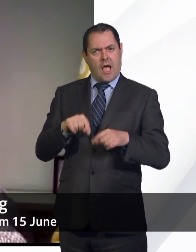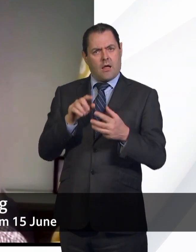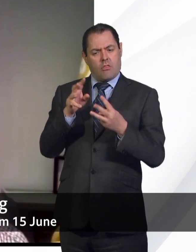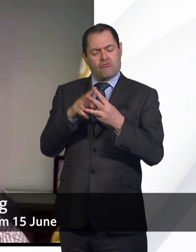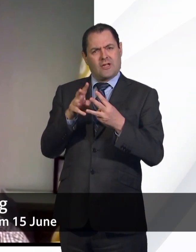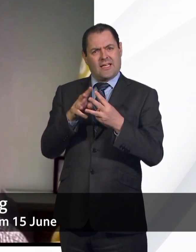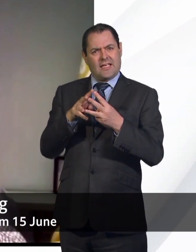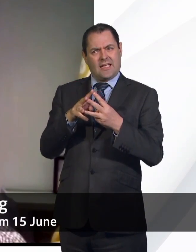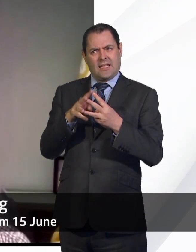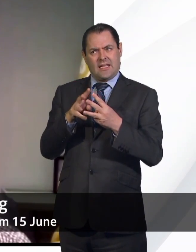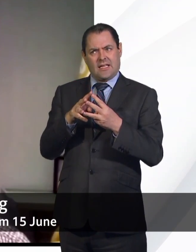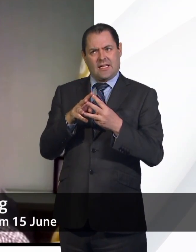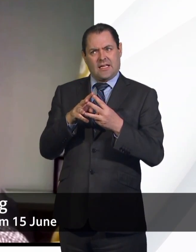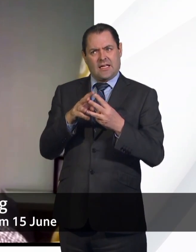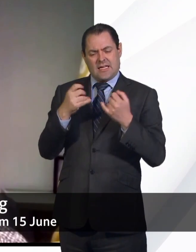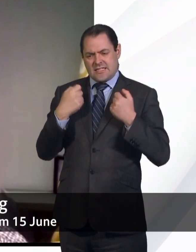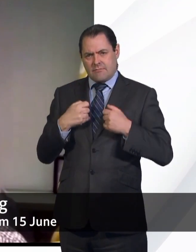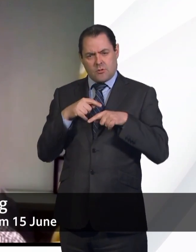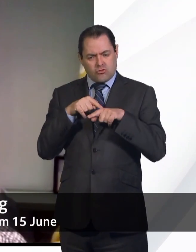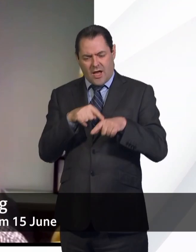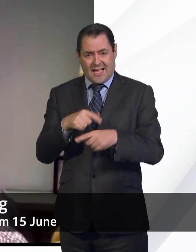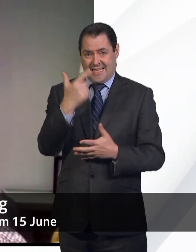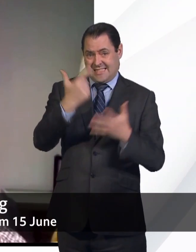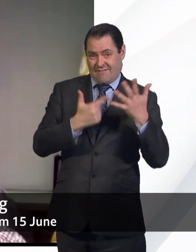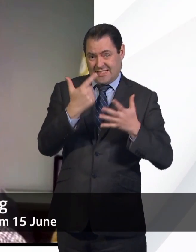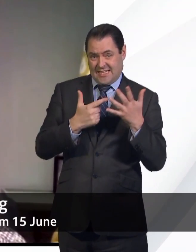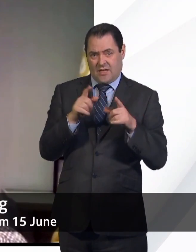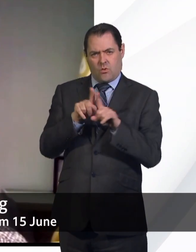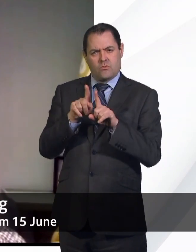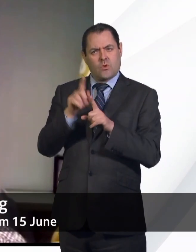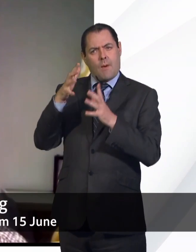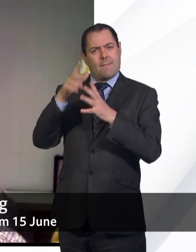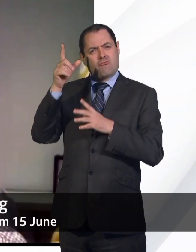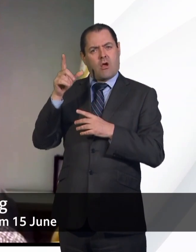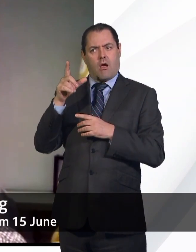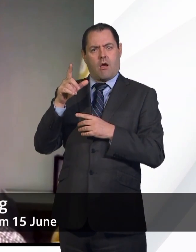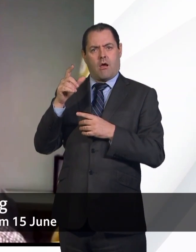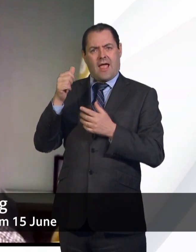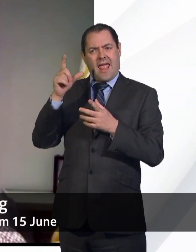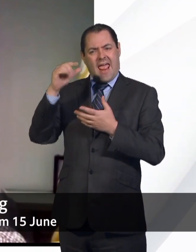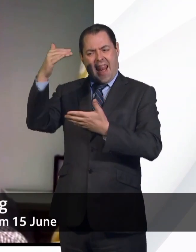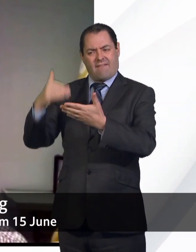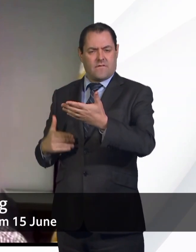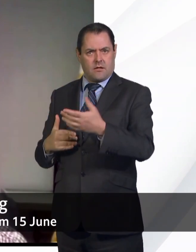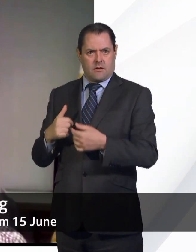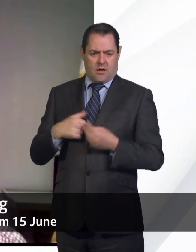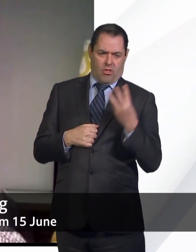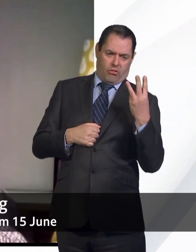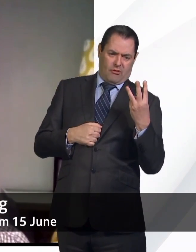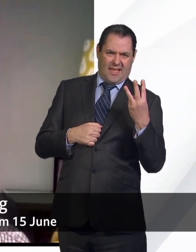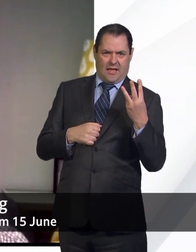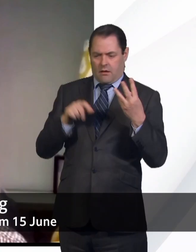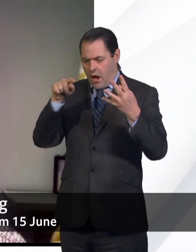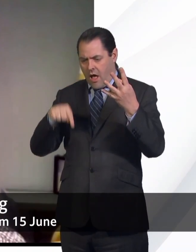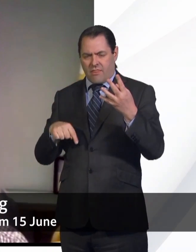3? The symptoms tracker has 17, and in the US, the Centers for Disease Control has 11. So it strikes me we might be missing quite a lot